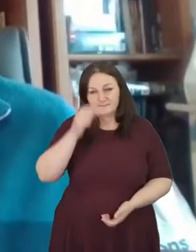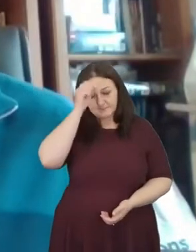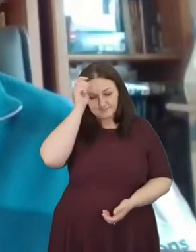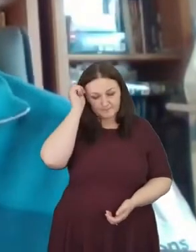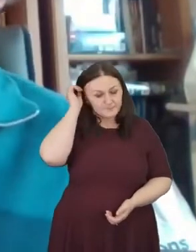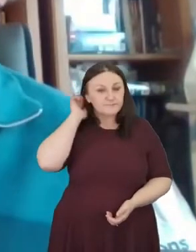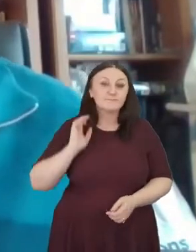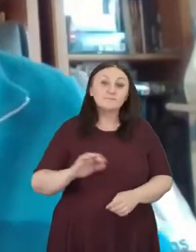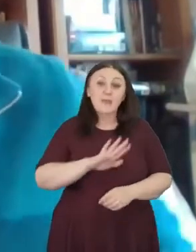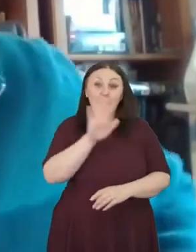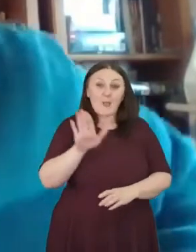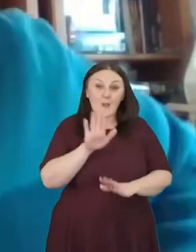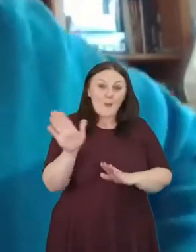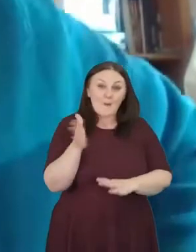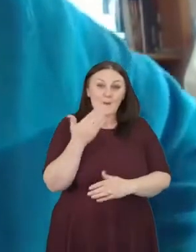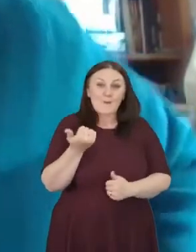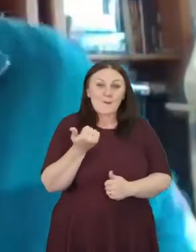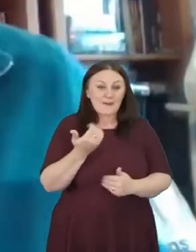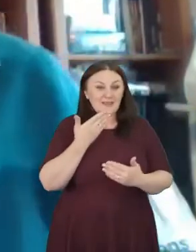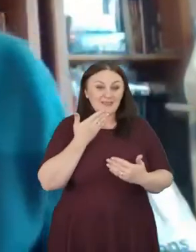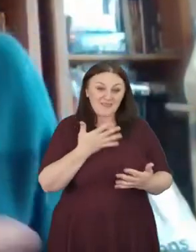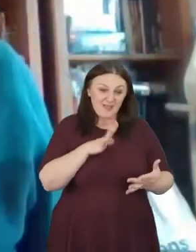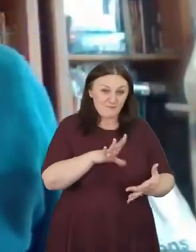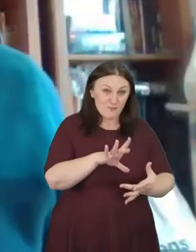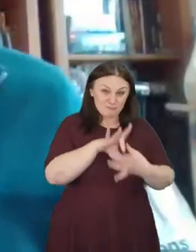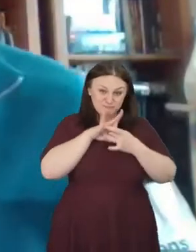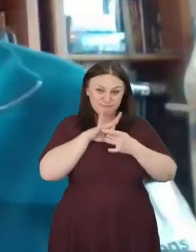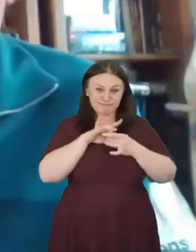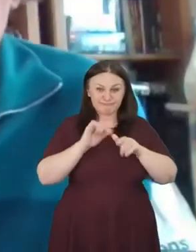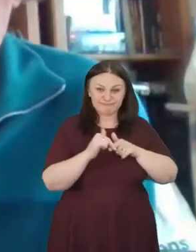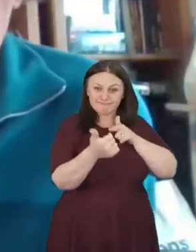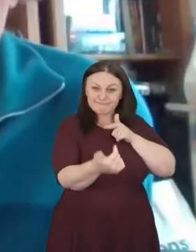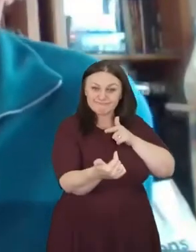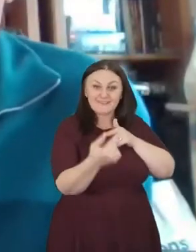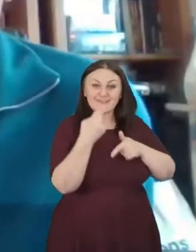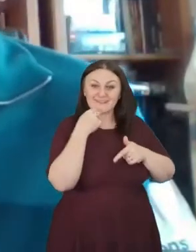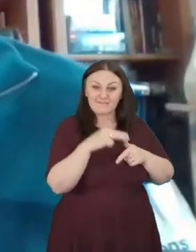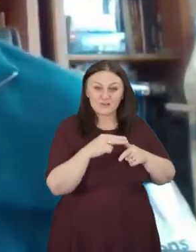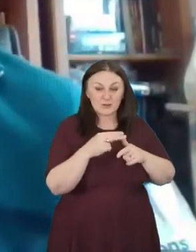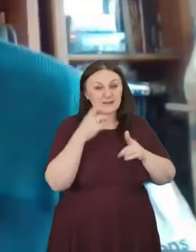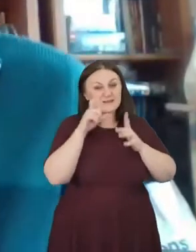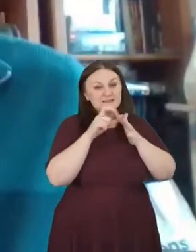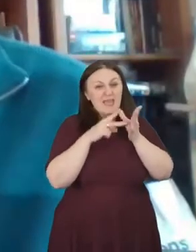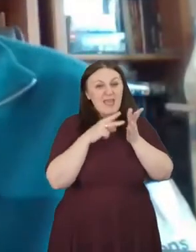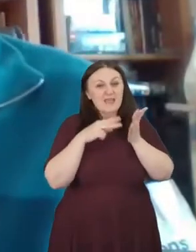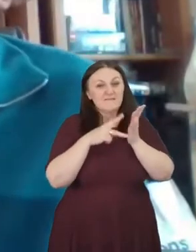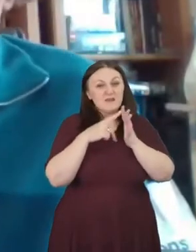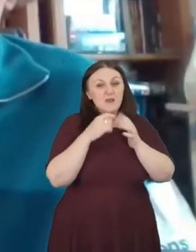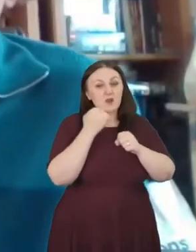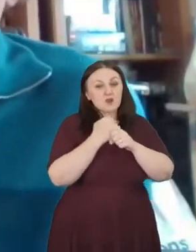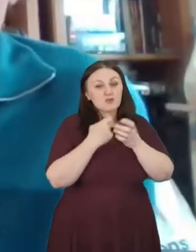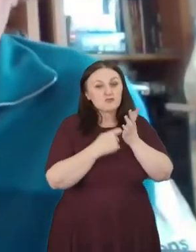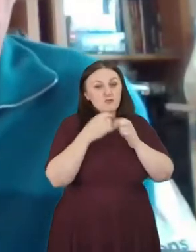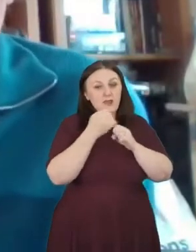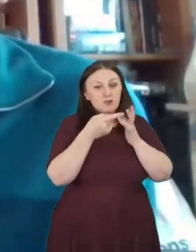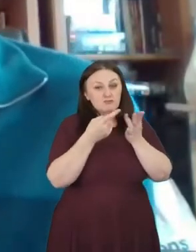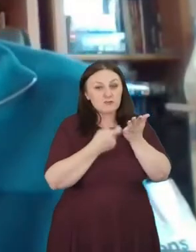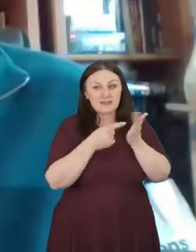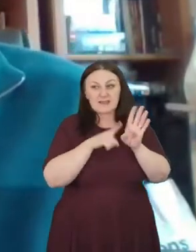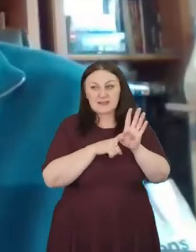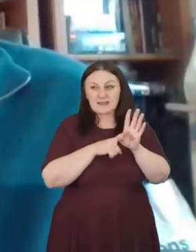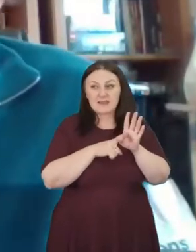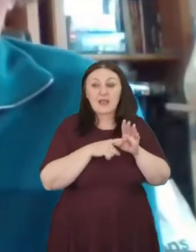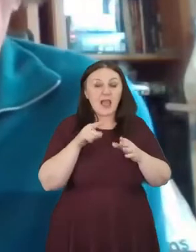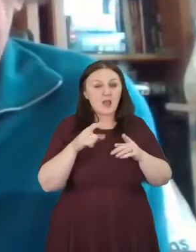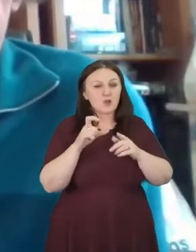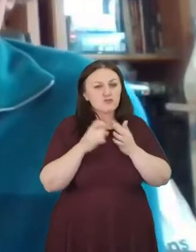Hi, everyone. Thanks for joining us on this afternoon's webinar. My name is Dave Gregory, and I am a minister at Croxley